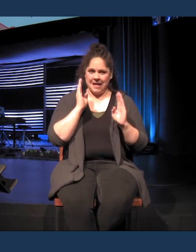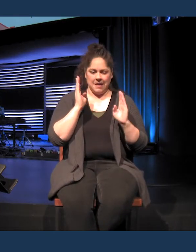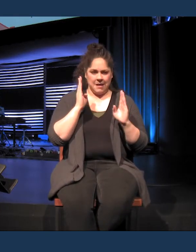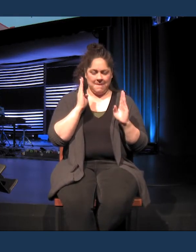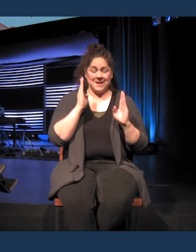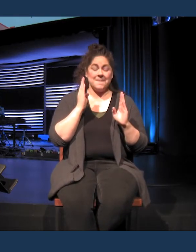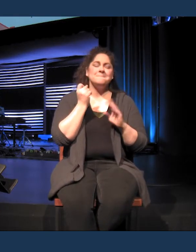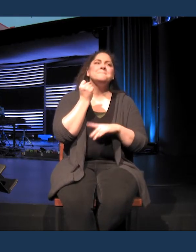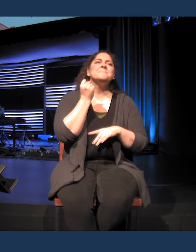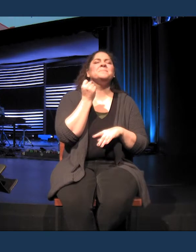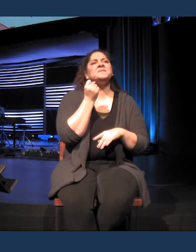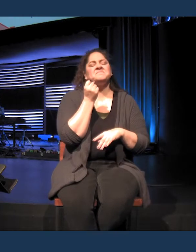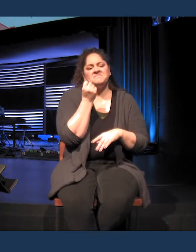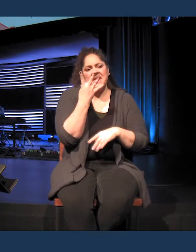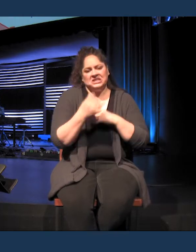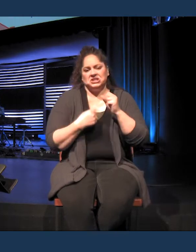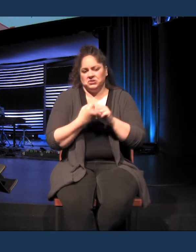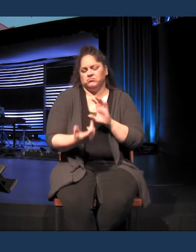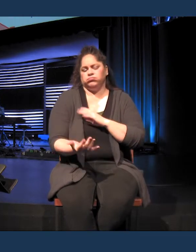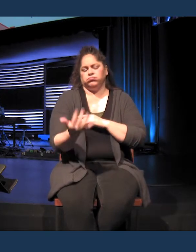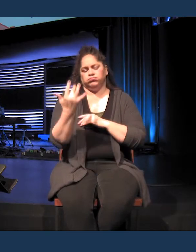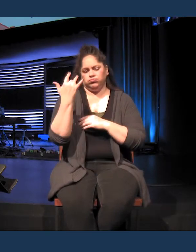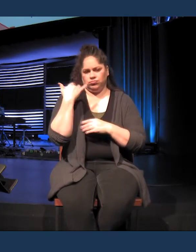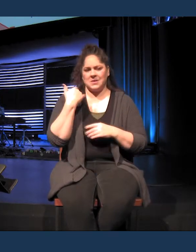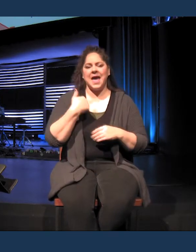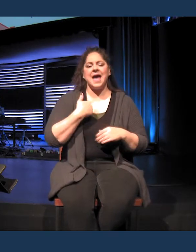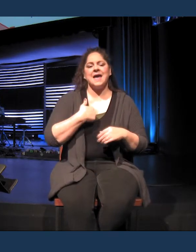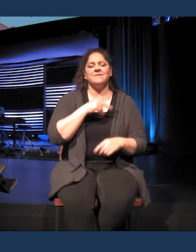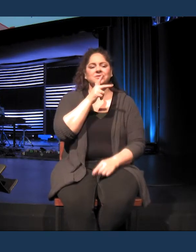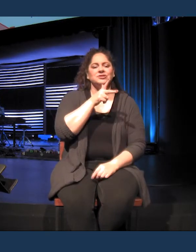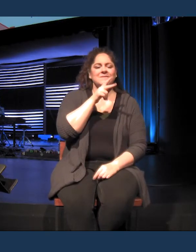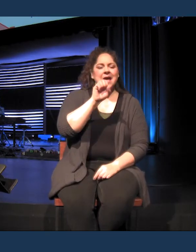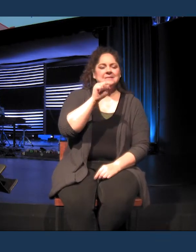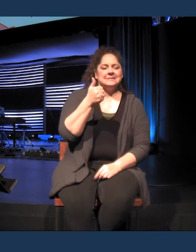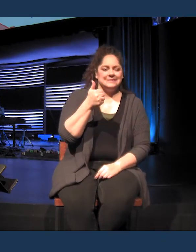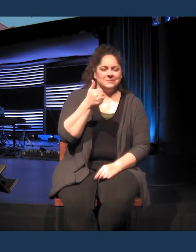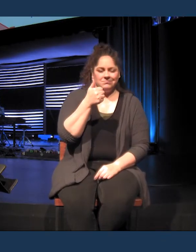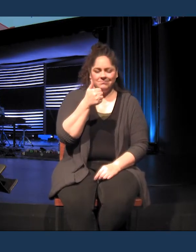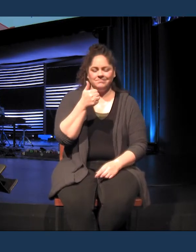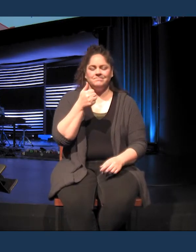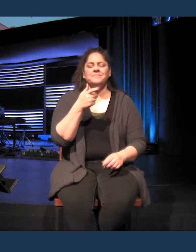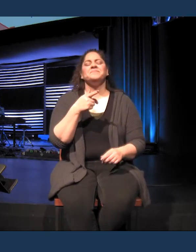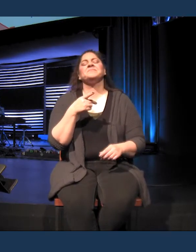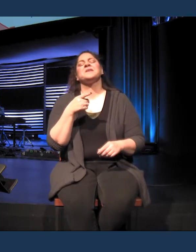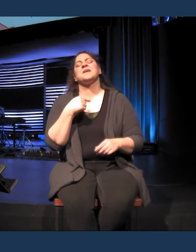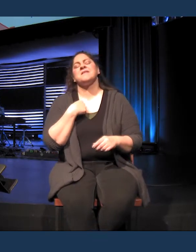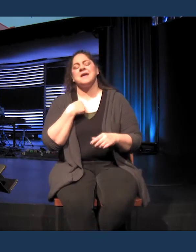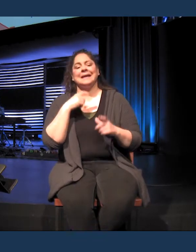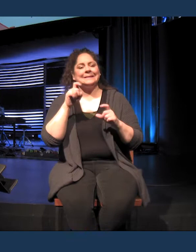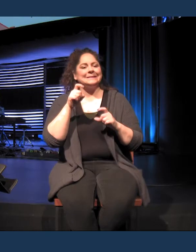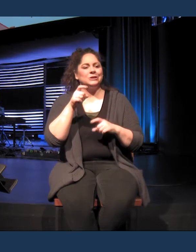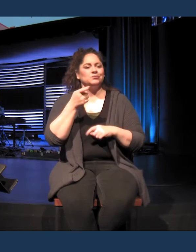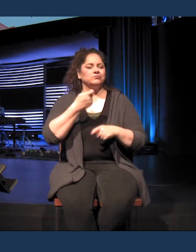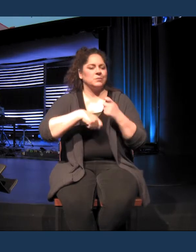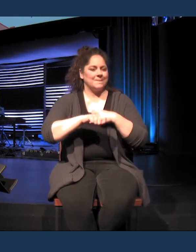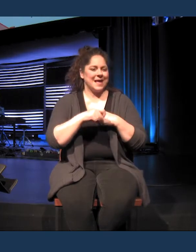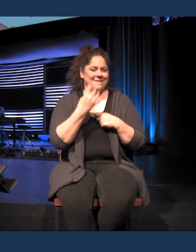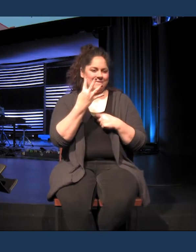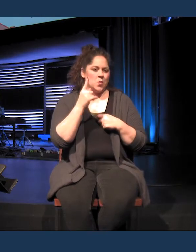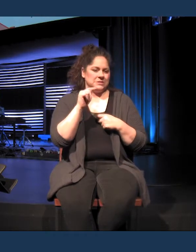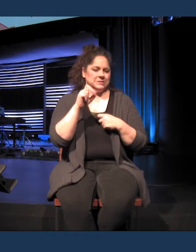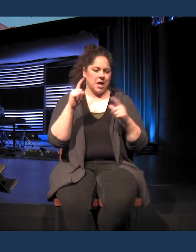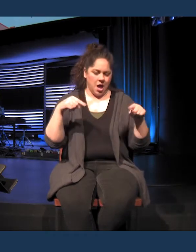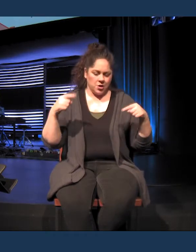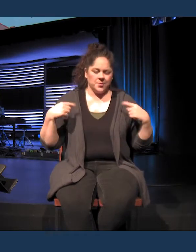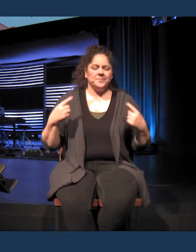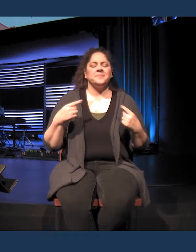A number of years ago, I had a Chevrolet S10. And I needed to replace the four tires on